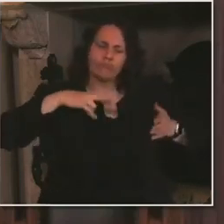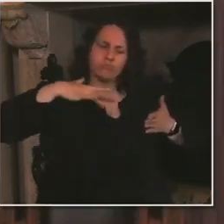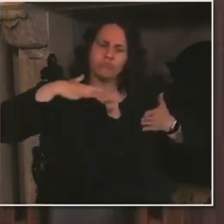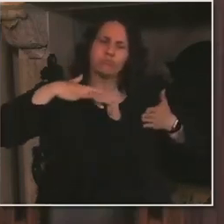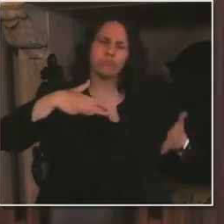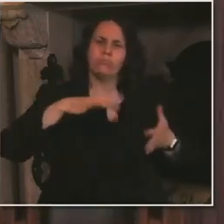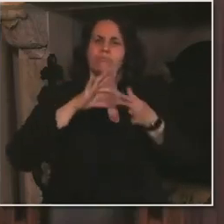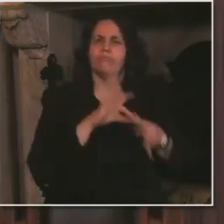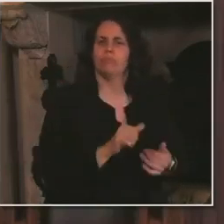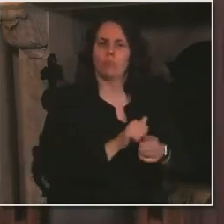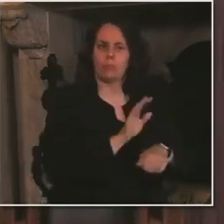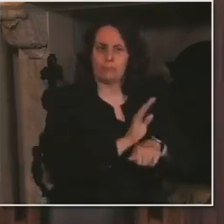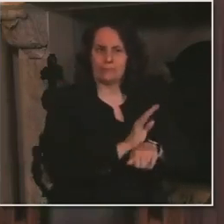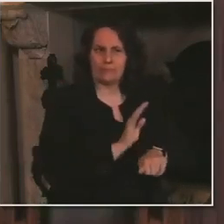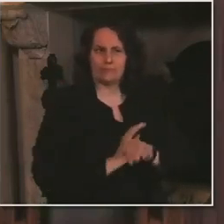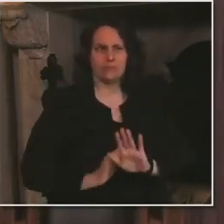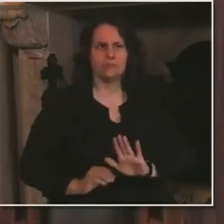but